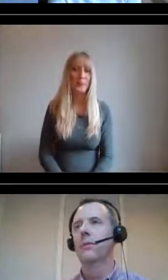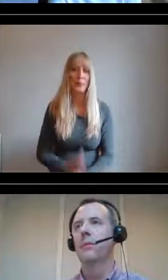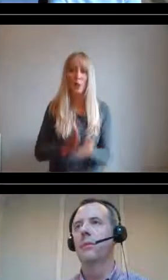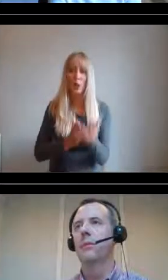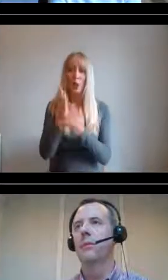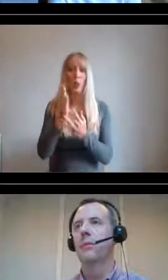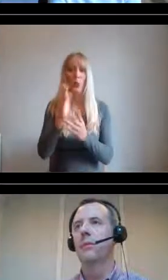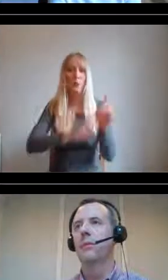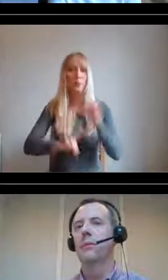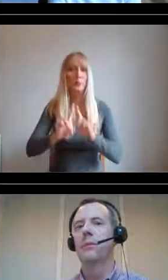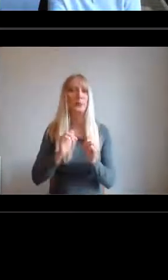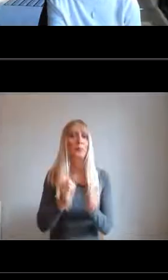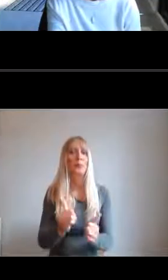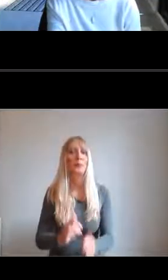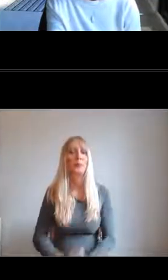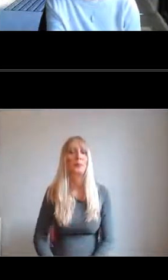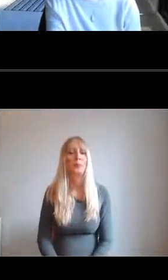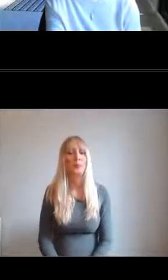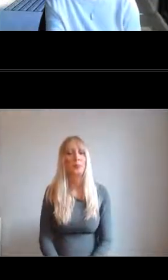forward.